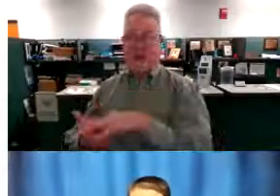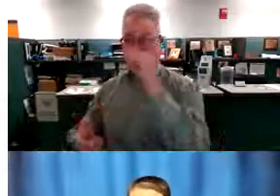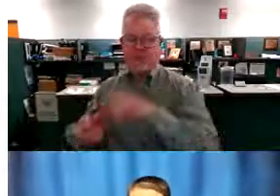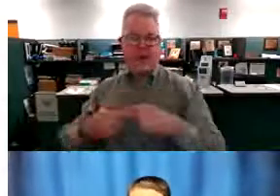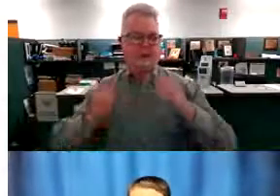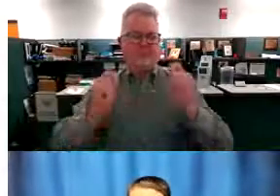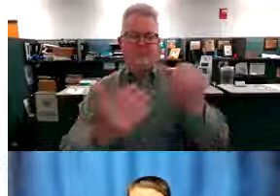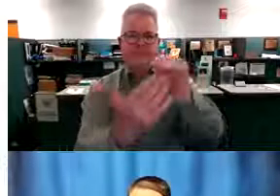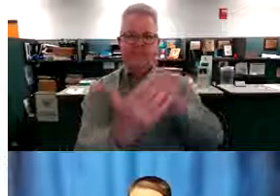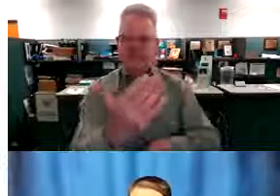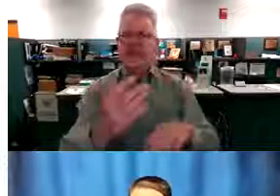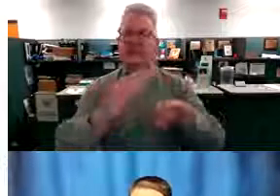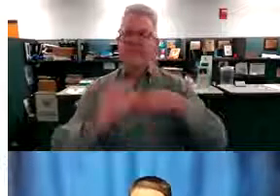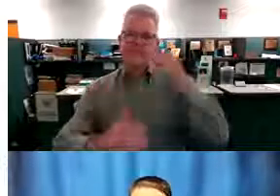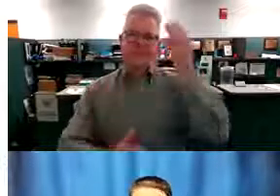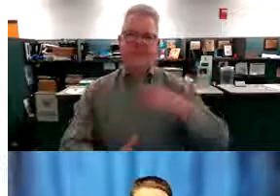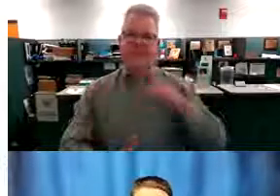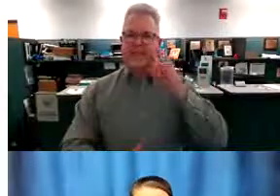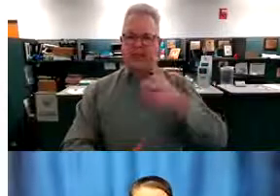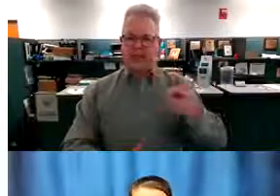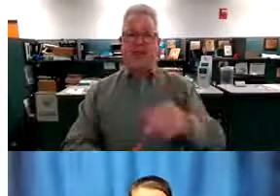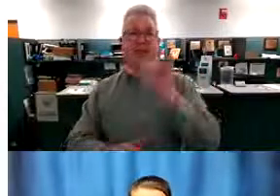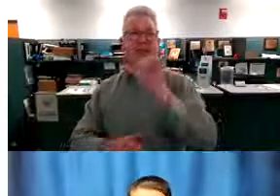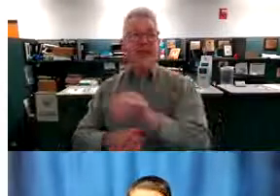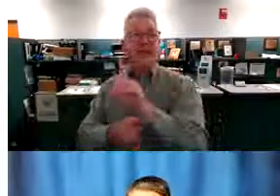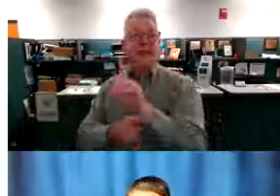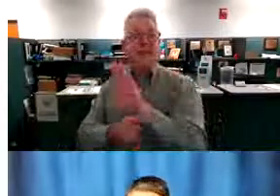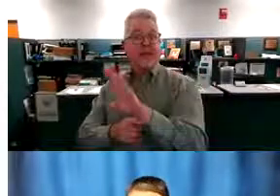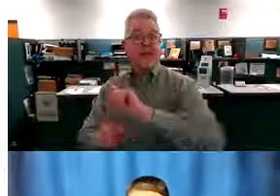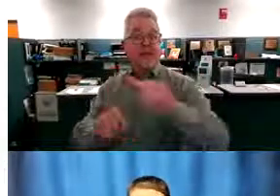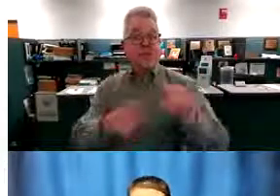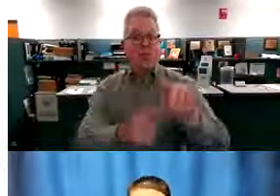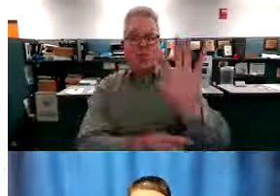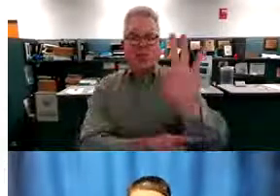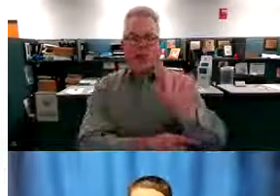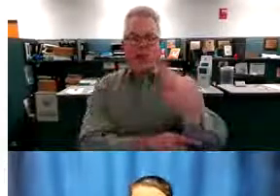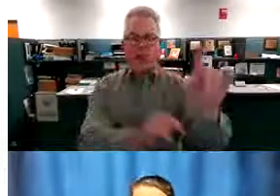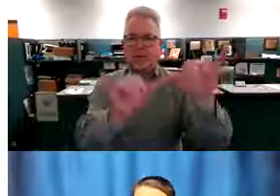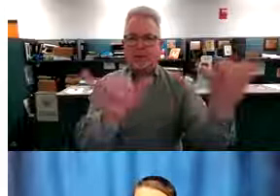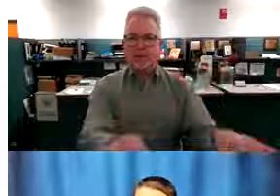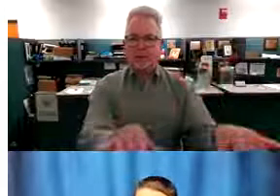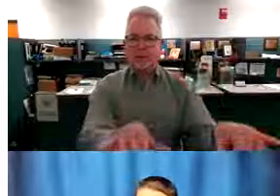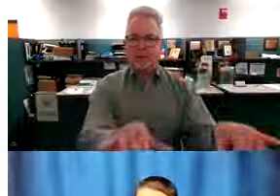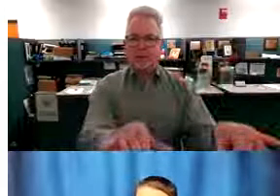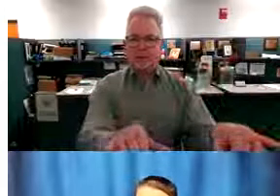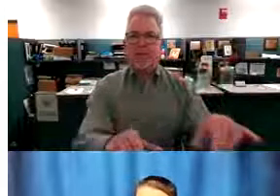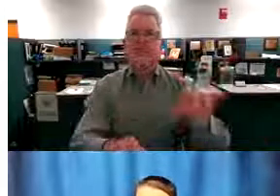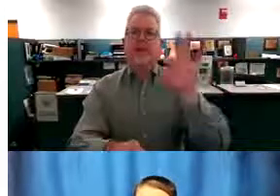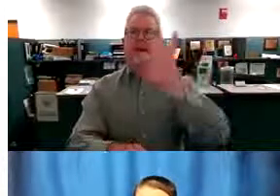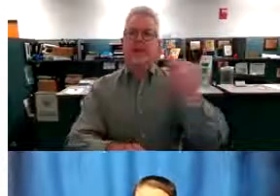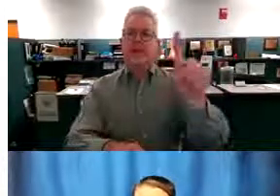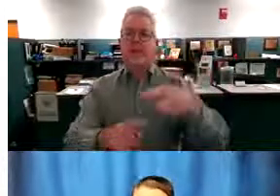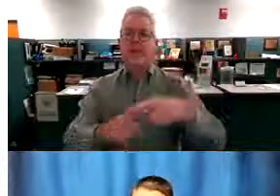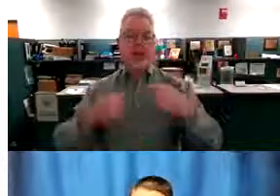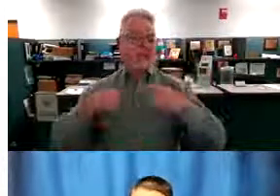or not, but I learned about it and I immediately registered and said, I'm here, I'm deaf and hard of hearing. And the database